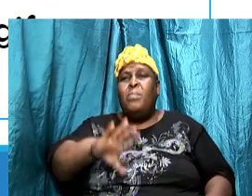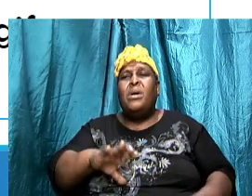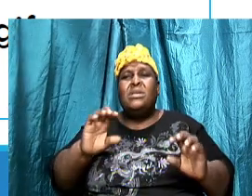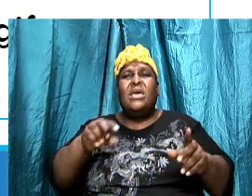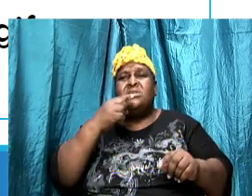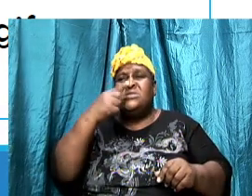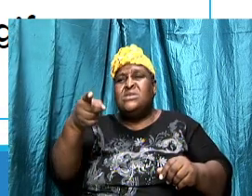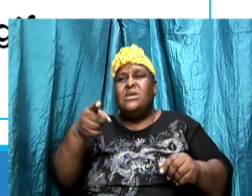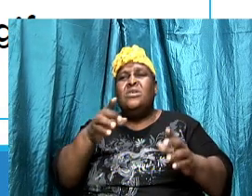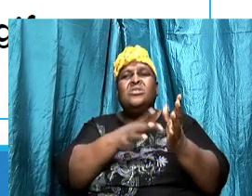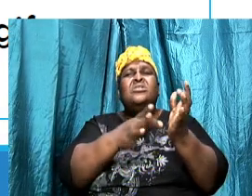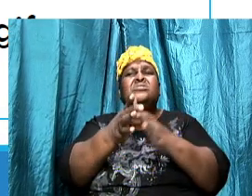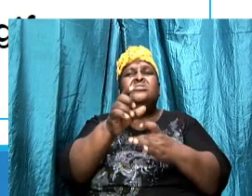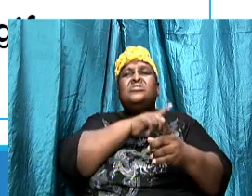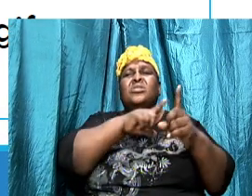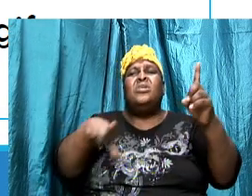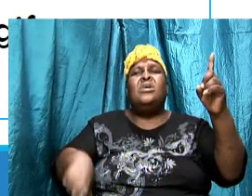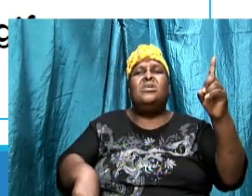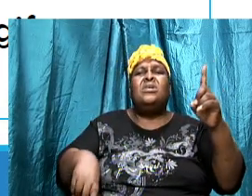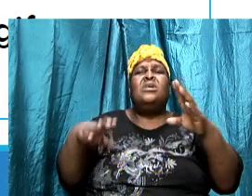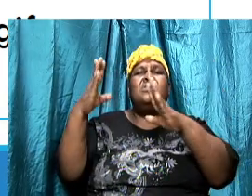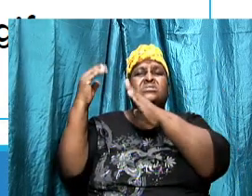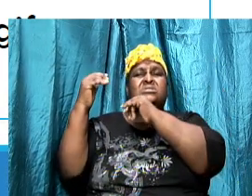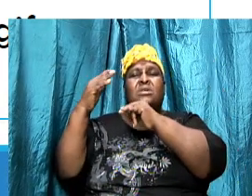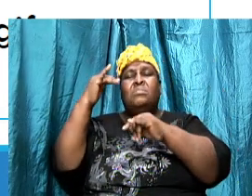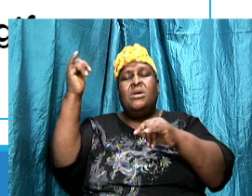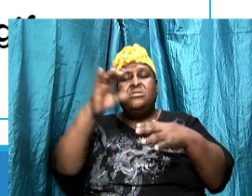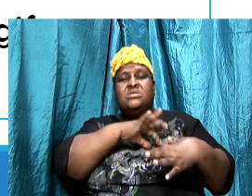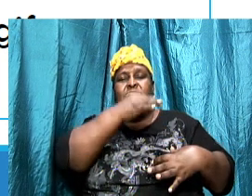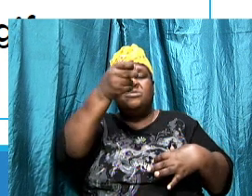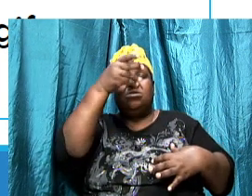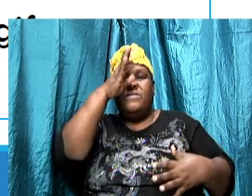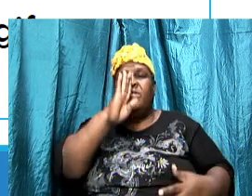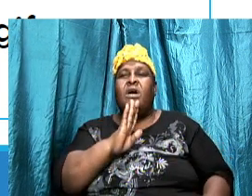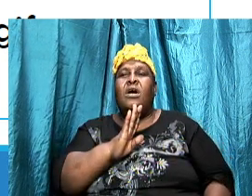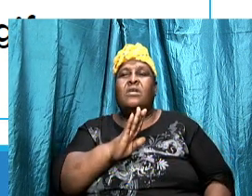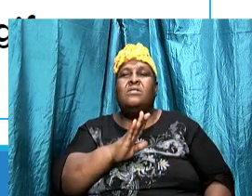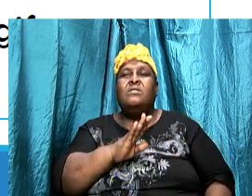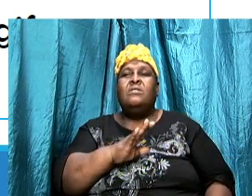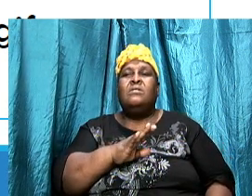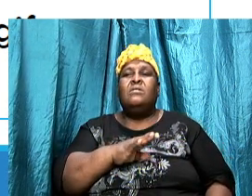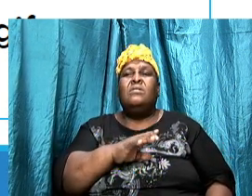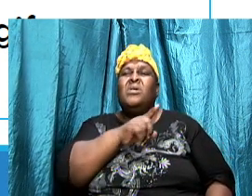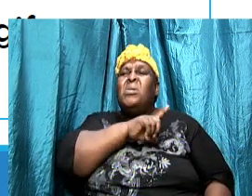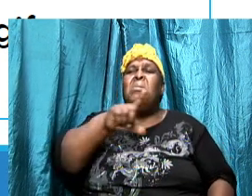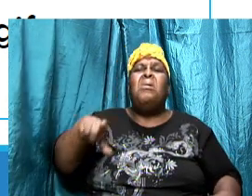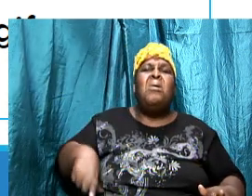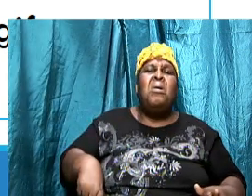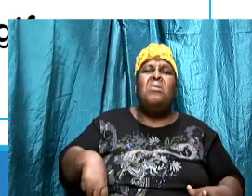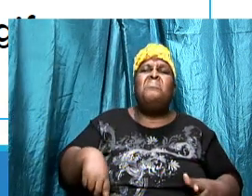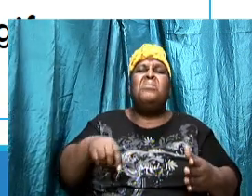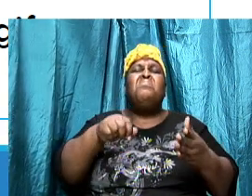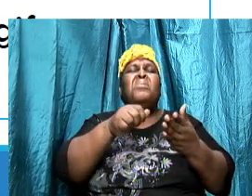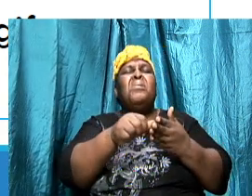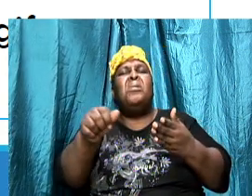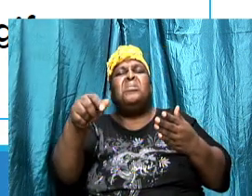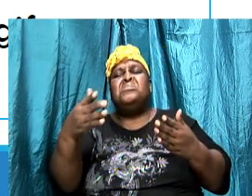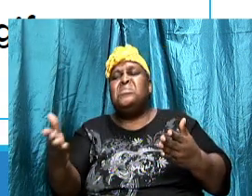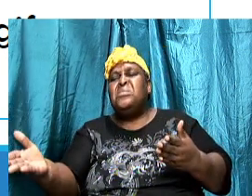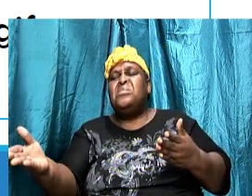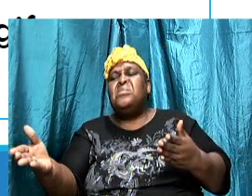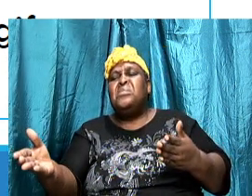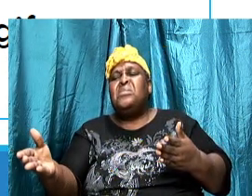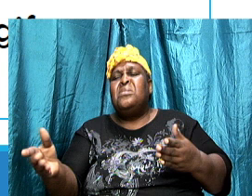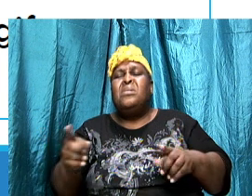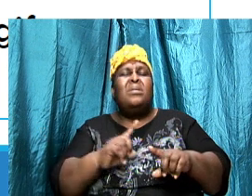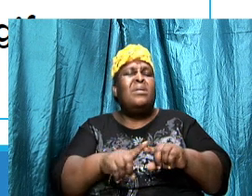Lord except by the Spirit of God. So Lord really means boss here. And so you can't